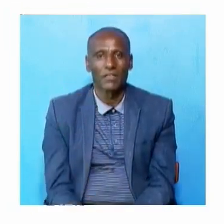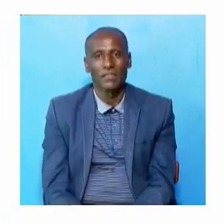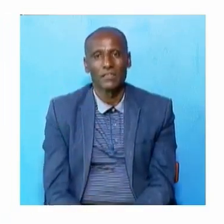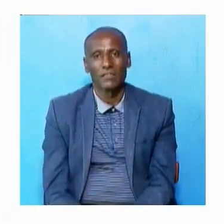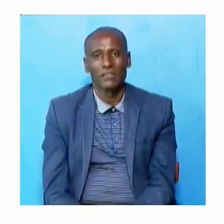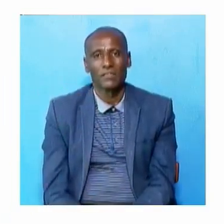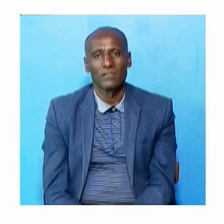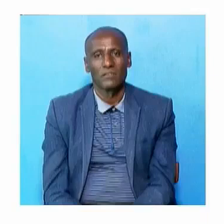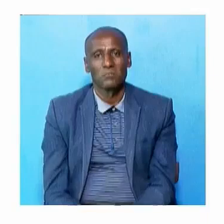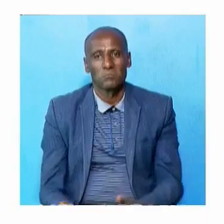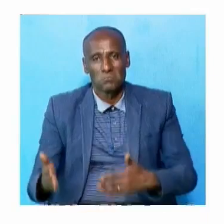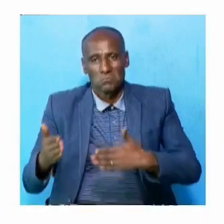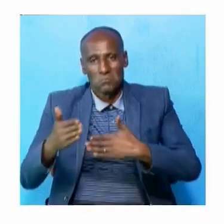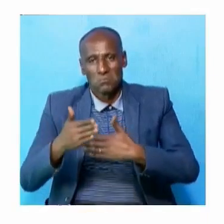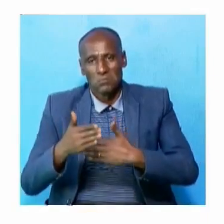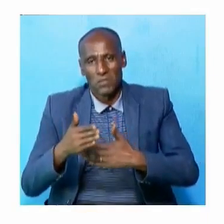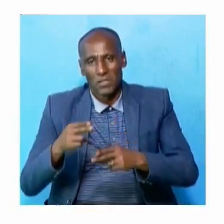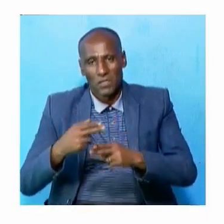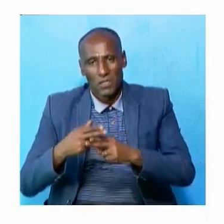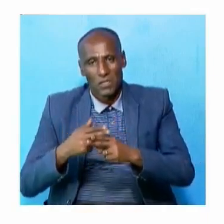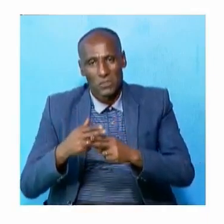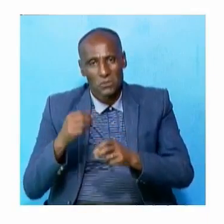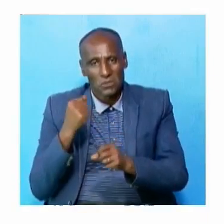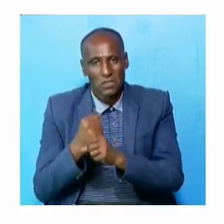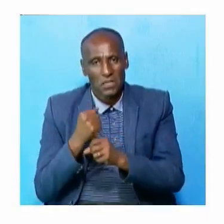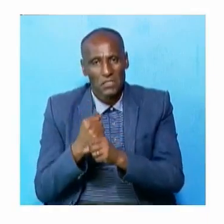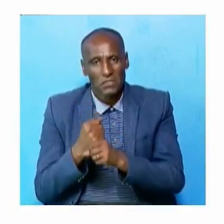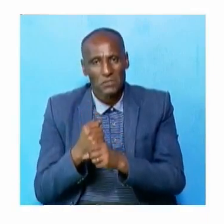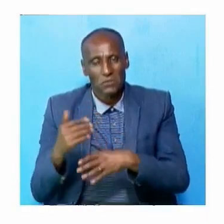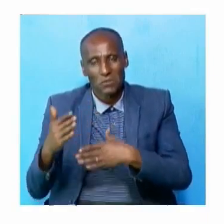by a short action.